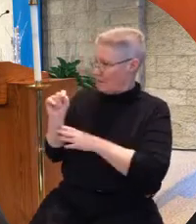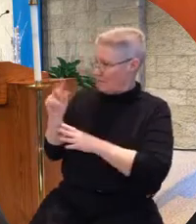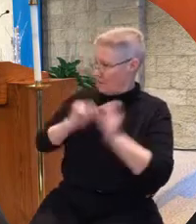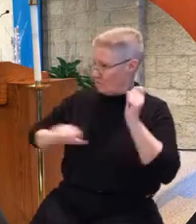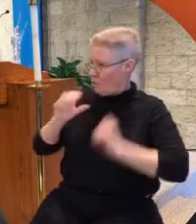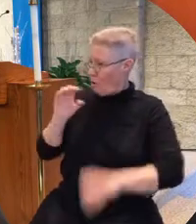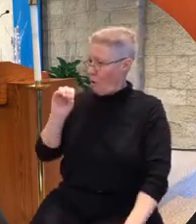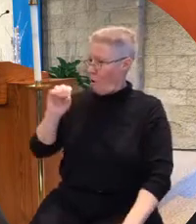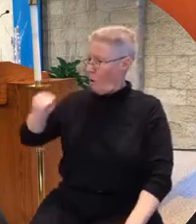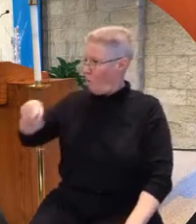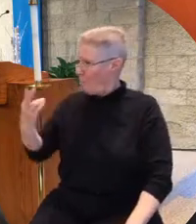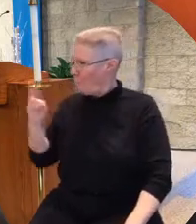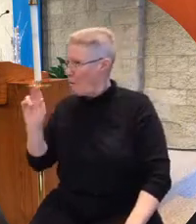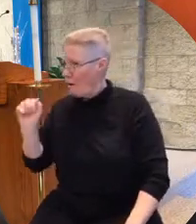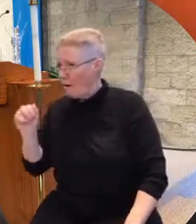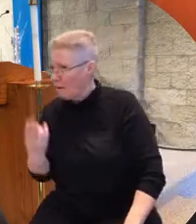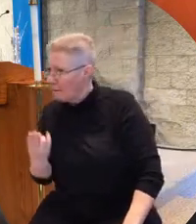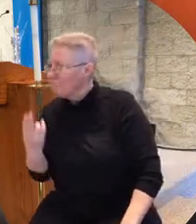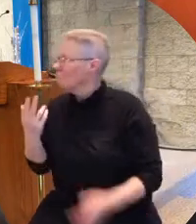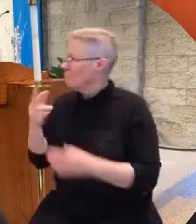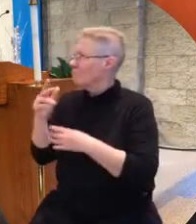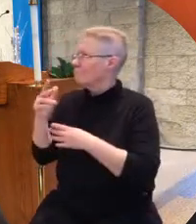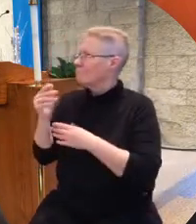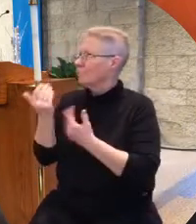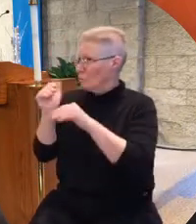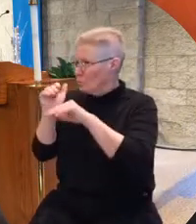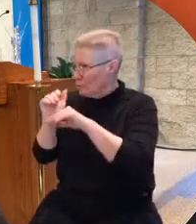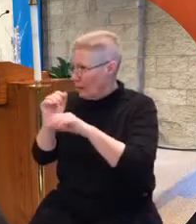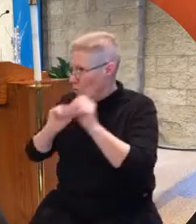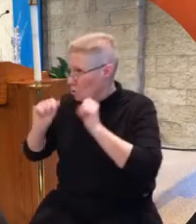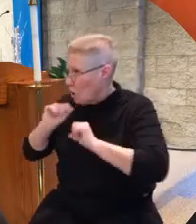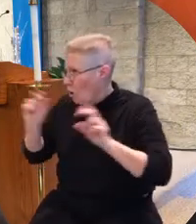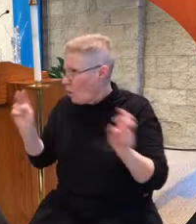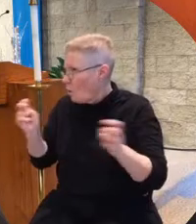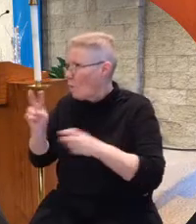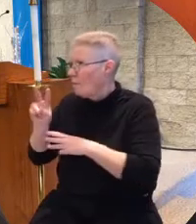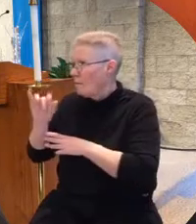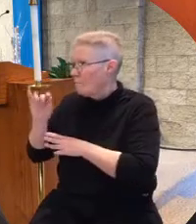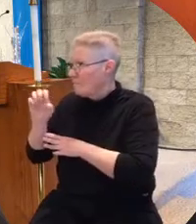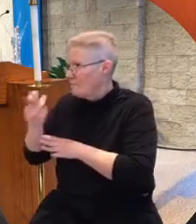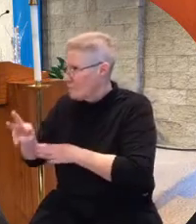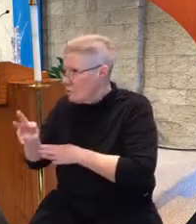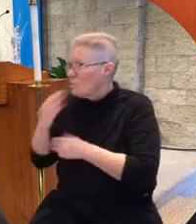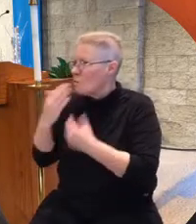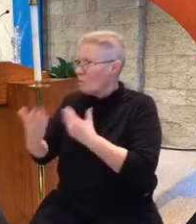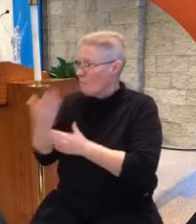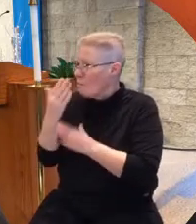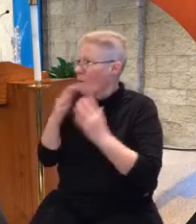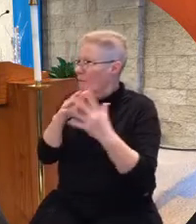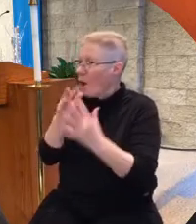Show, The View, Good Morning America, and The Ellen DeGeneres Show.